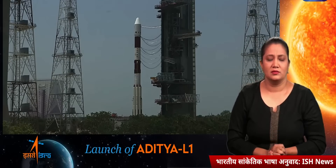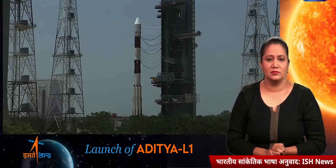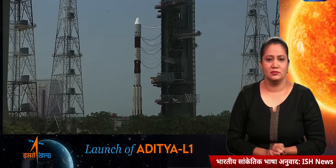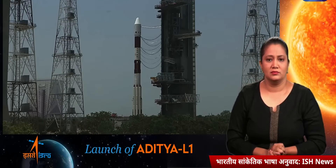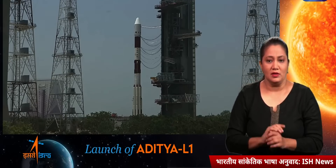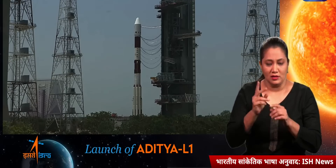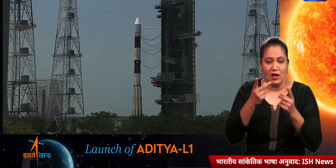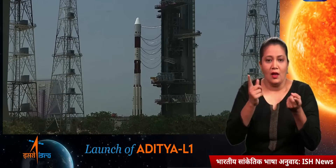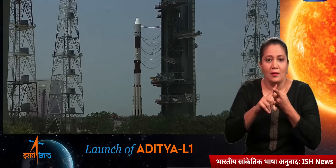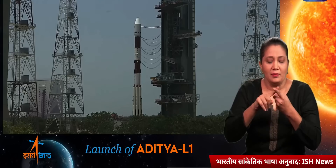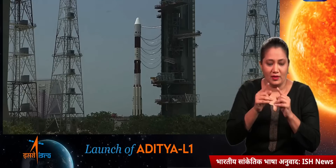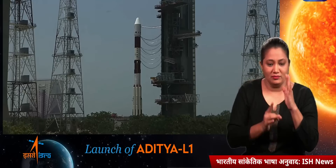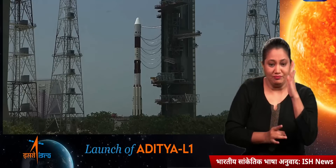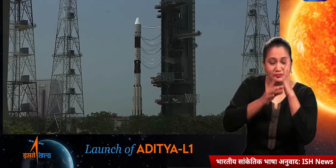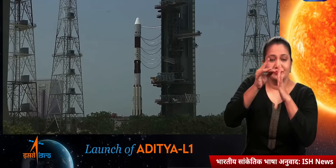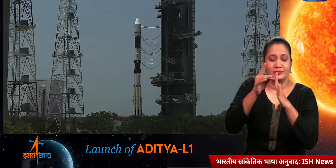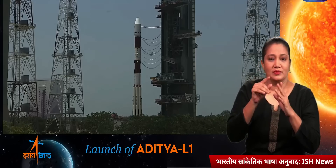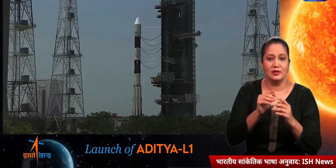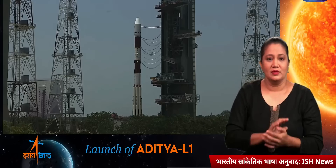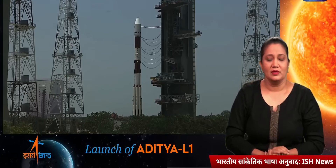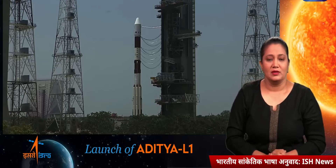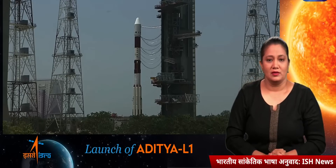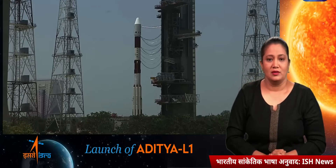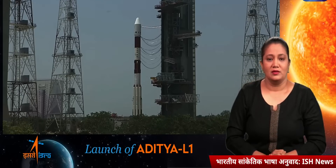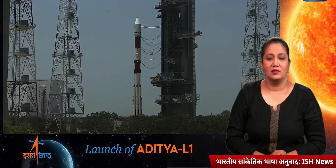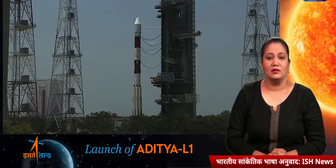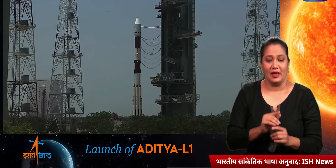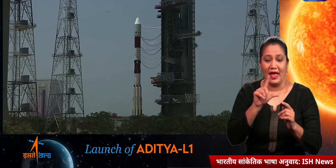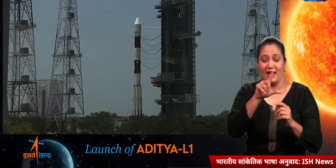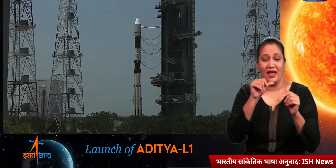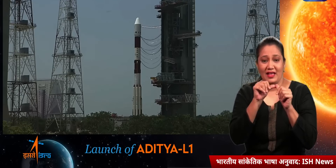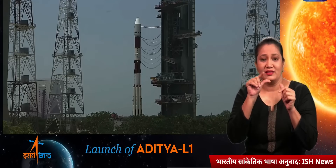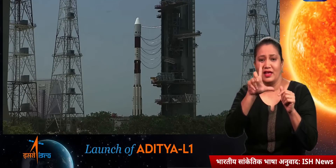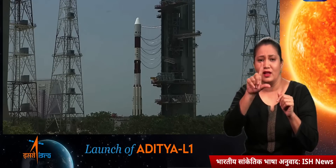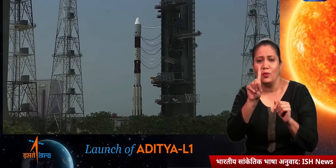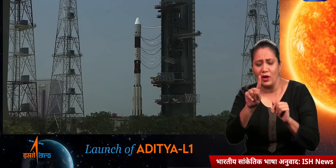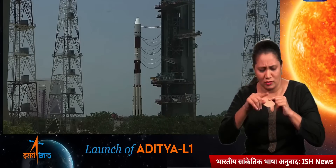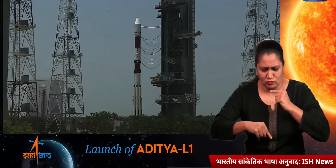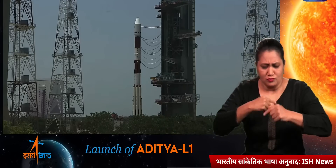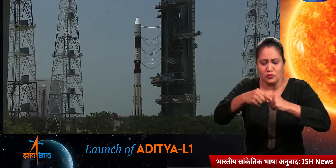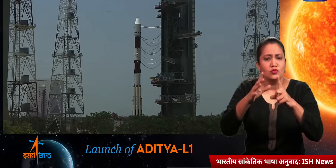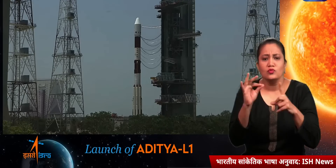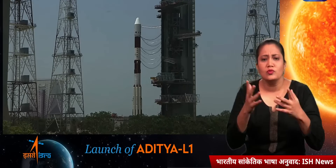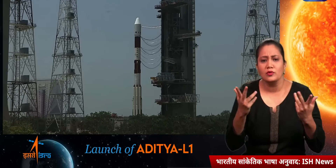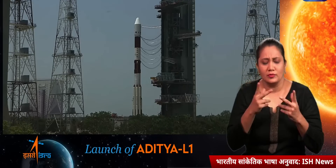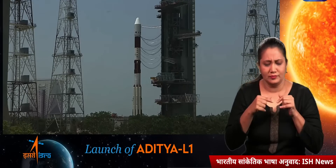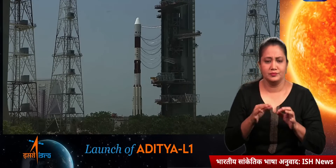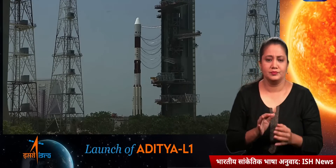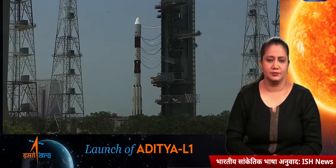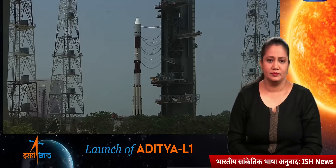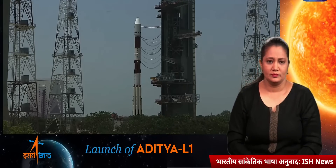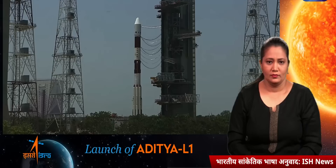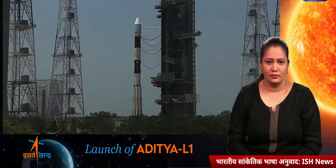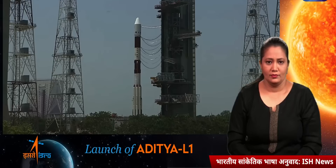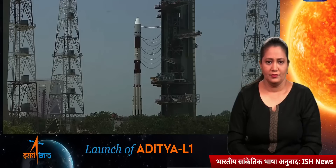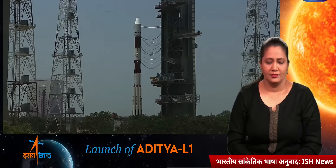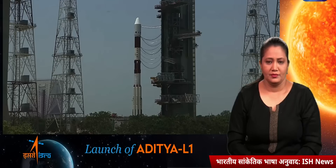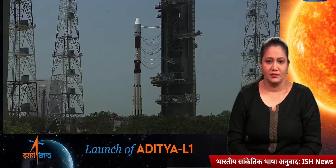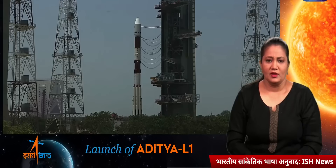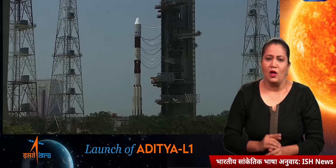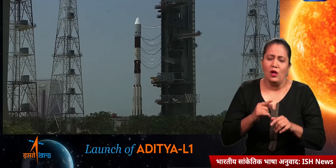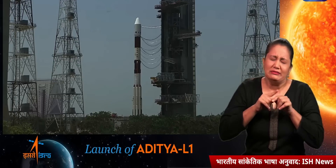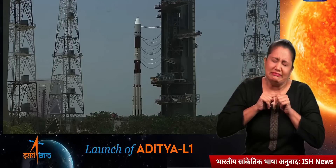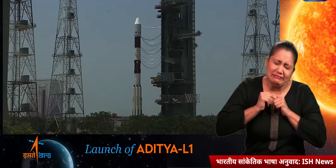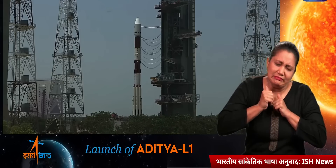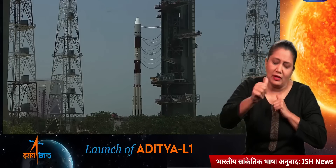events that the launch of PSLV C57 Aditya L1 will take. This mission is among the longest flights